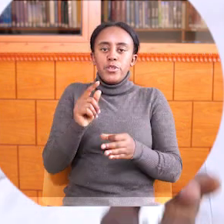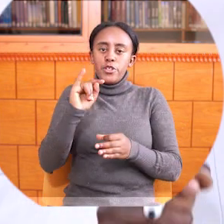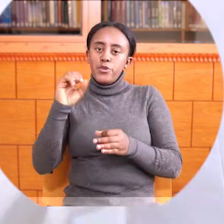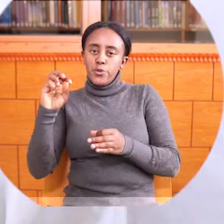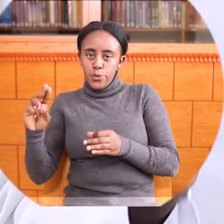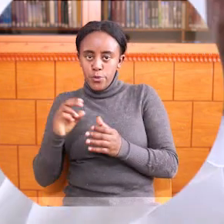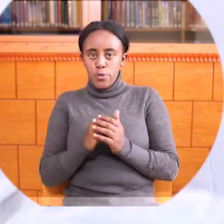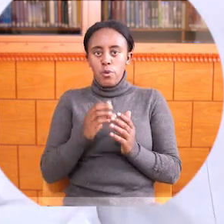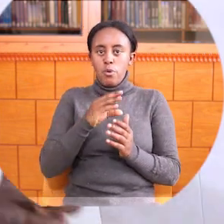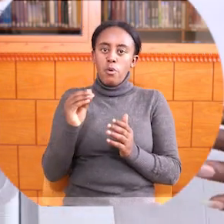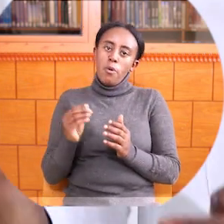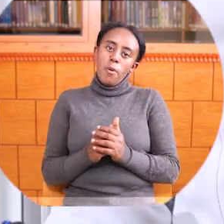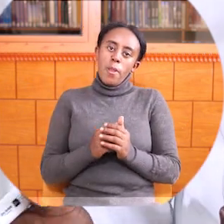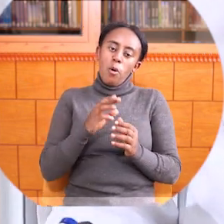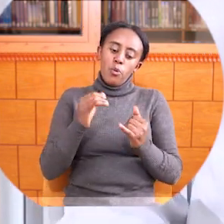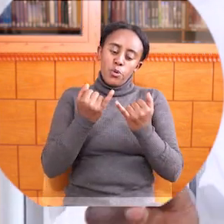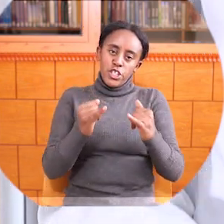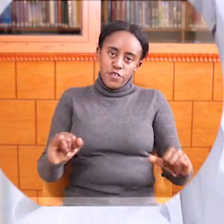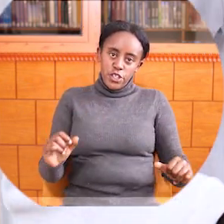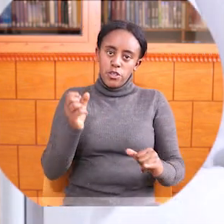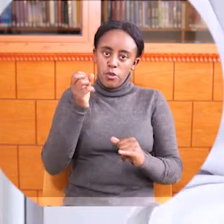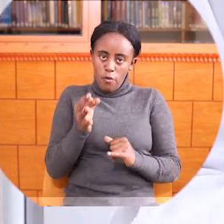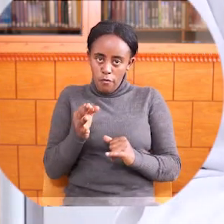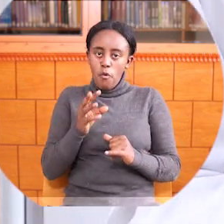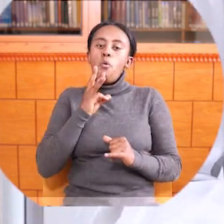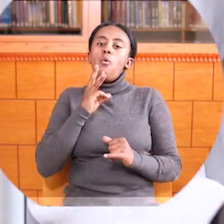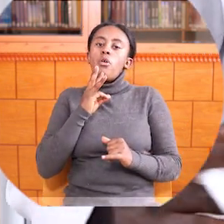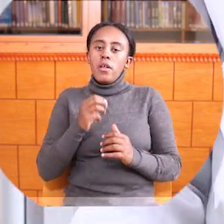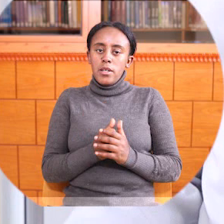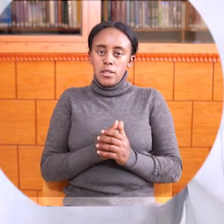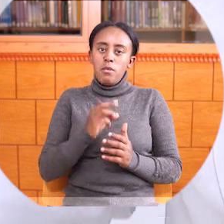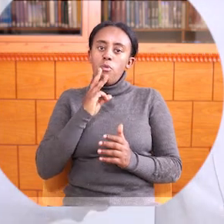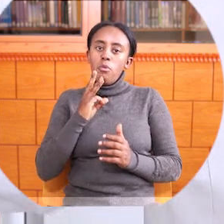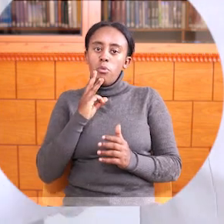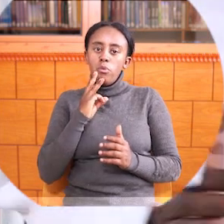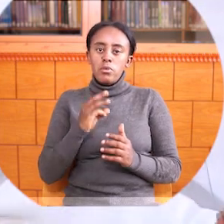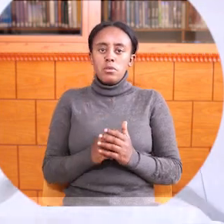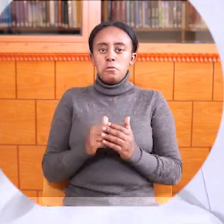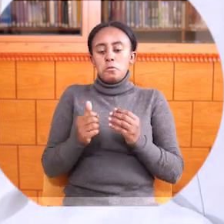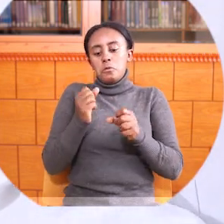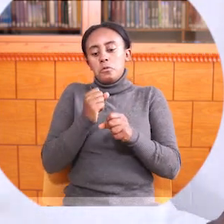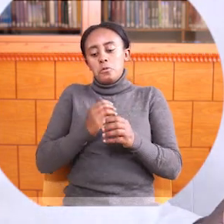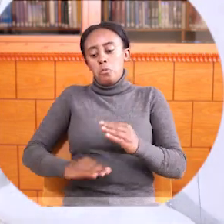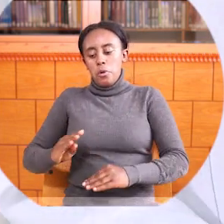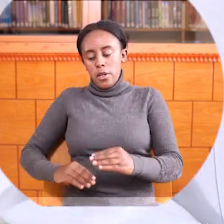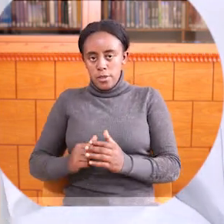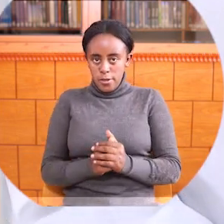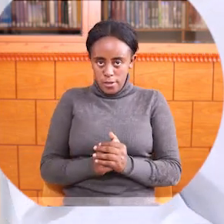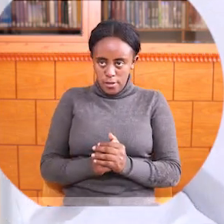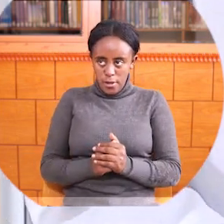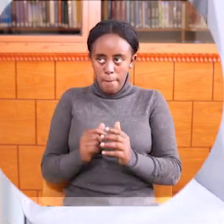by osmosis or divisions of water. Water is needed for reproduction,